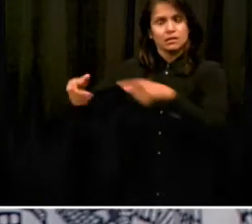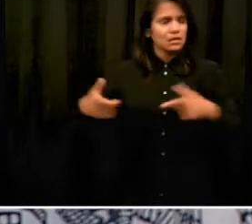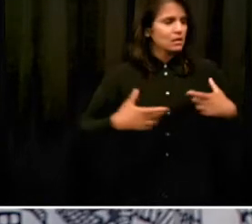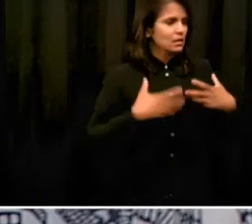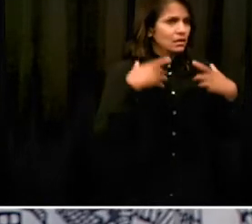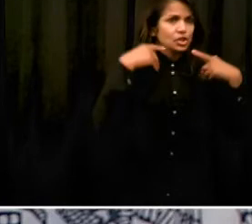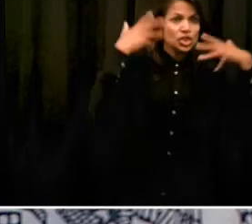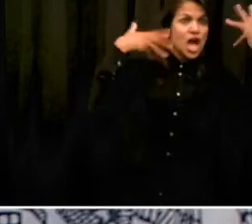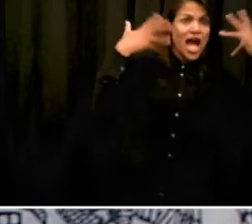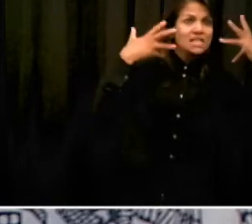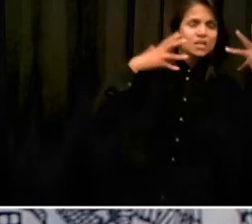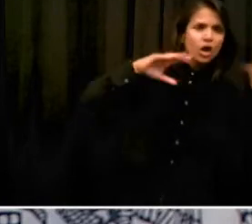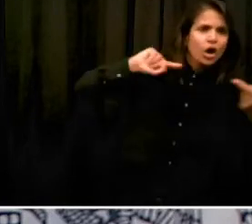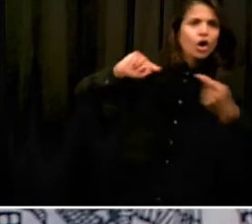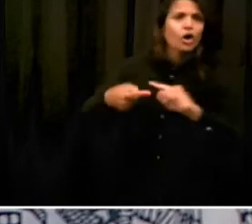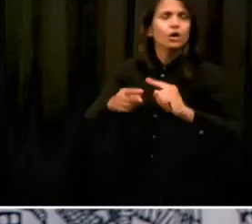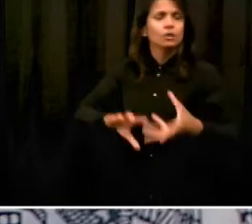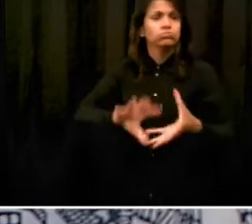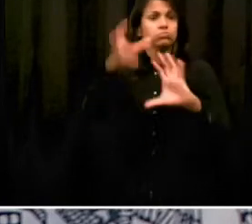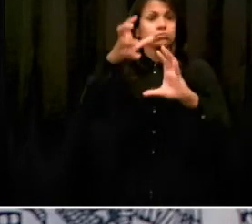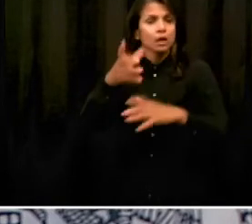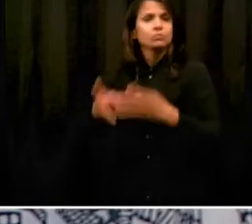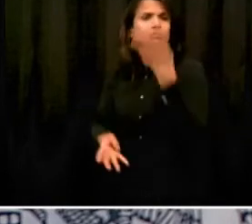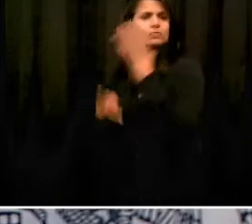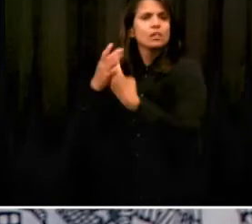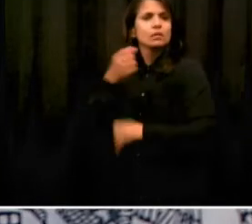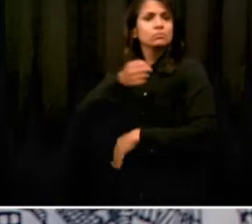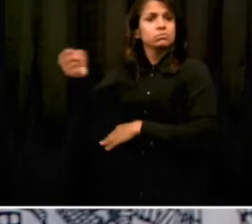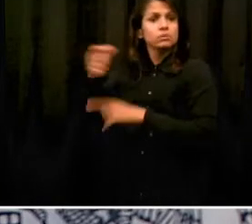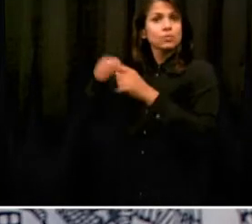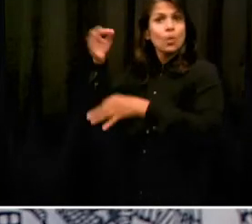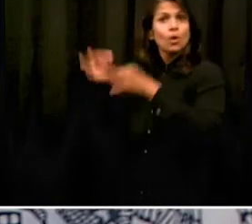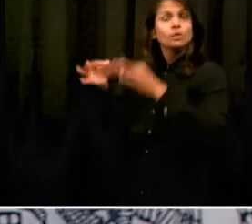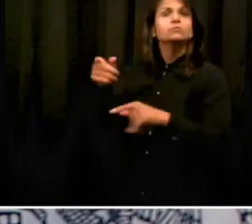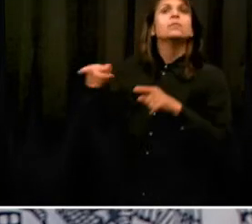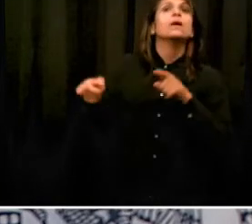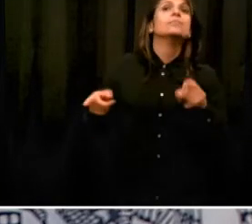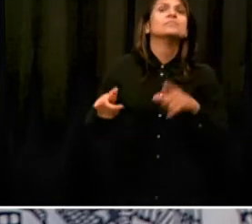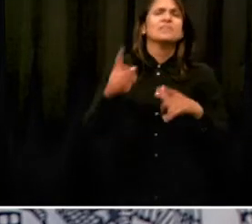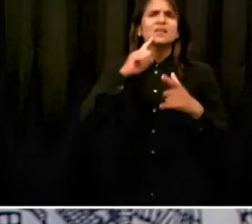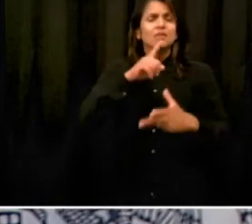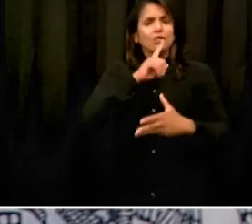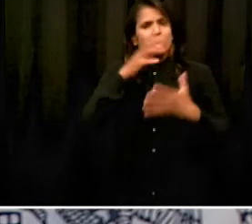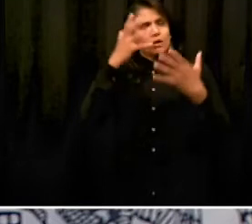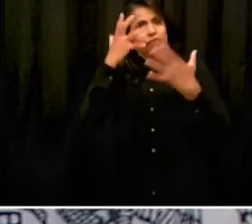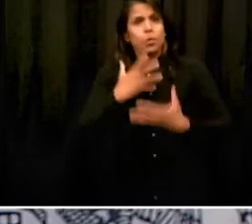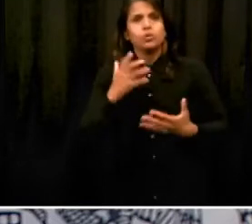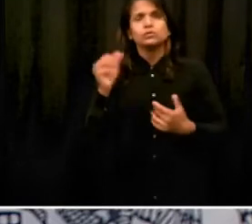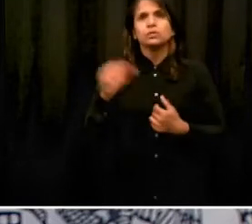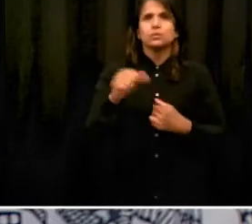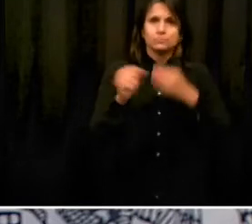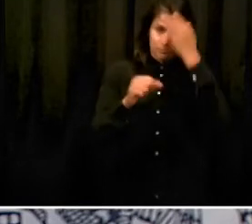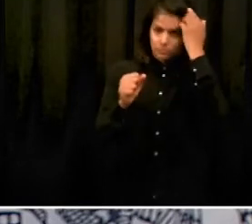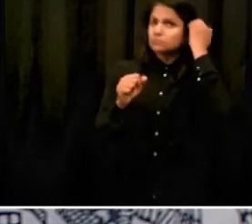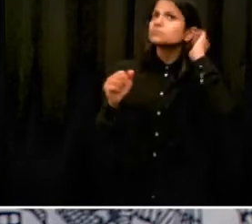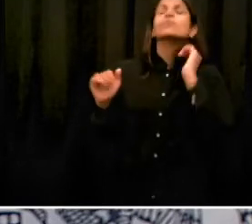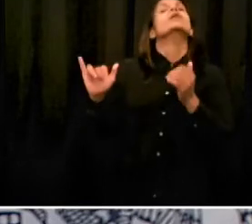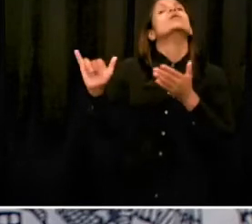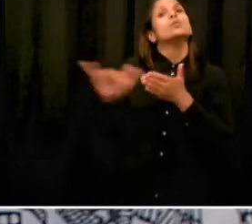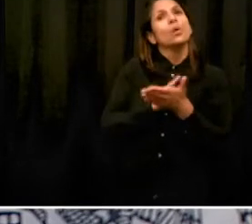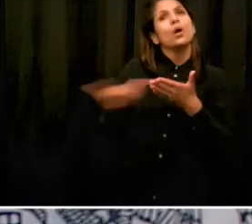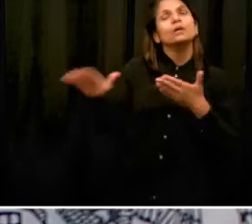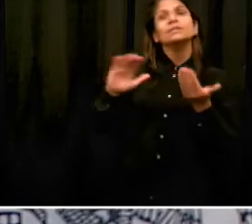Historically, unfortunately, in this city, this country, for decades, there really was no functioning mental health